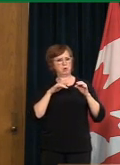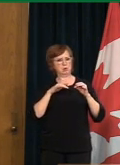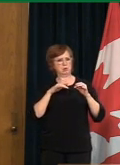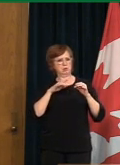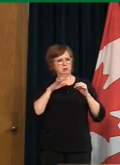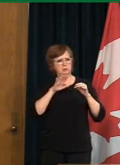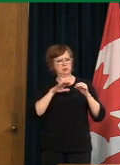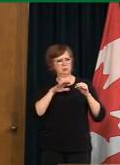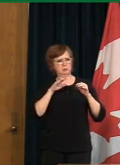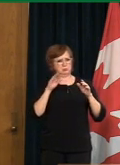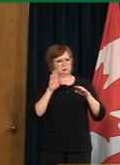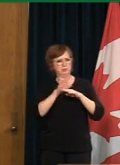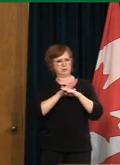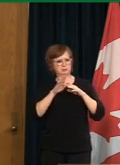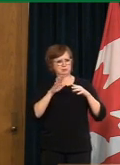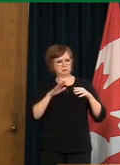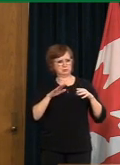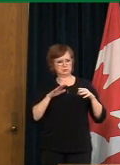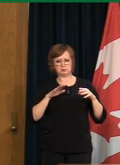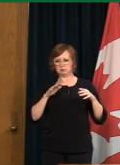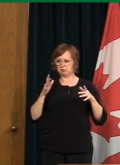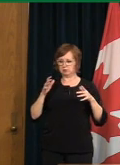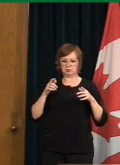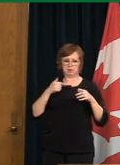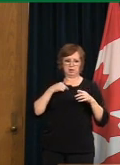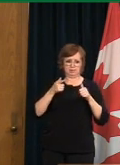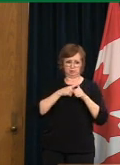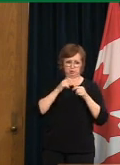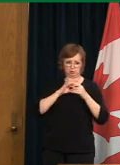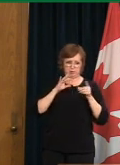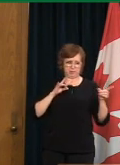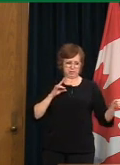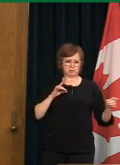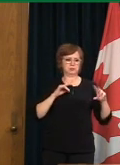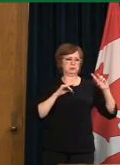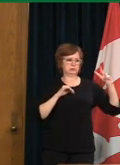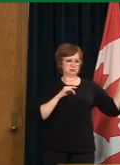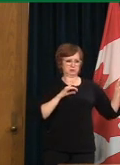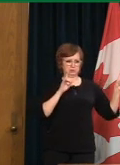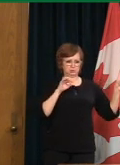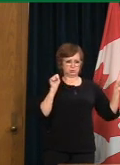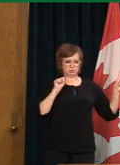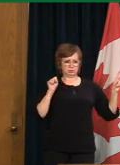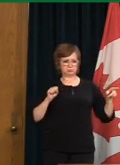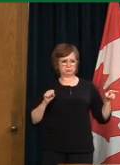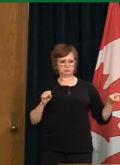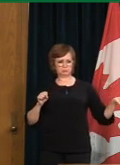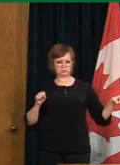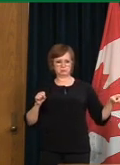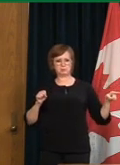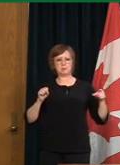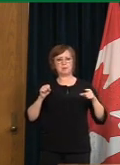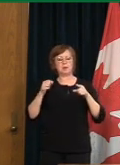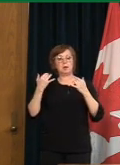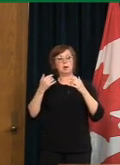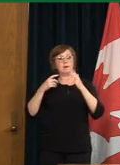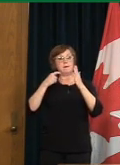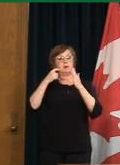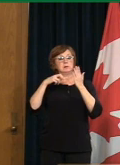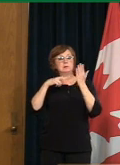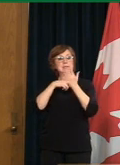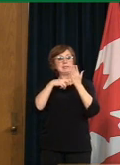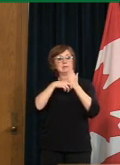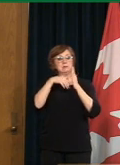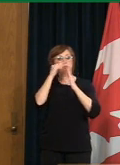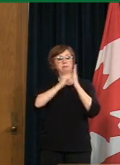I would just first, if you have something to add, Dr. Shahab, but I would just first say that the fines that have been administered here in the province, and I don't know